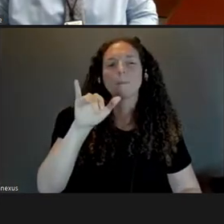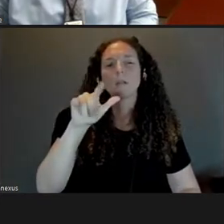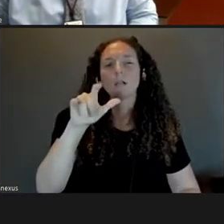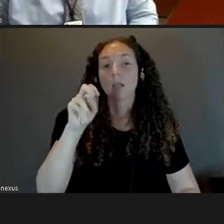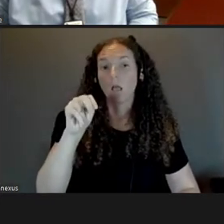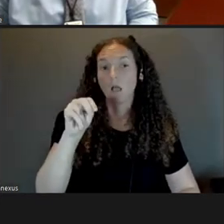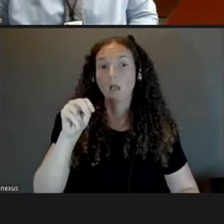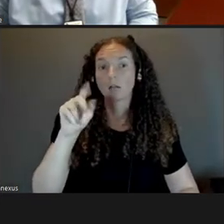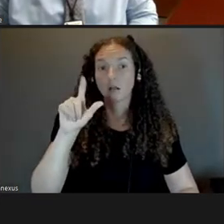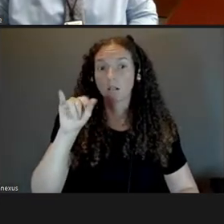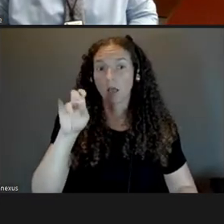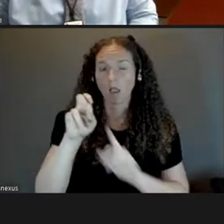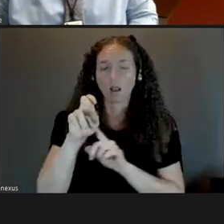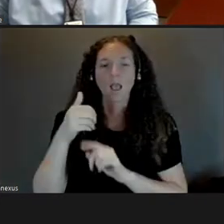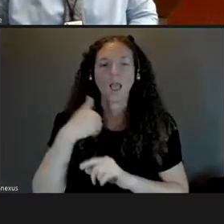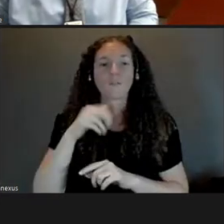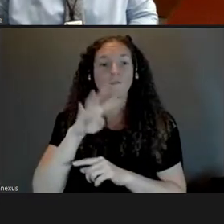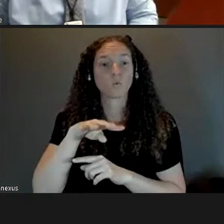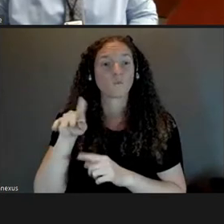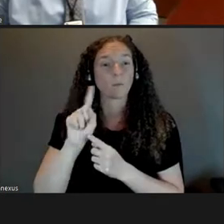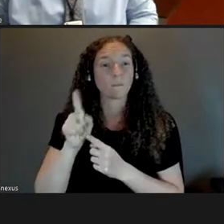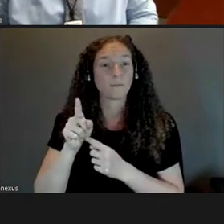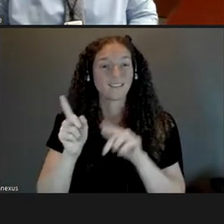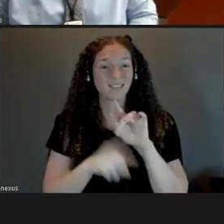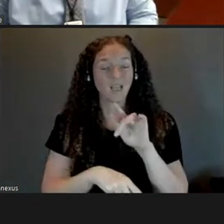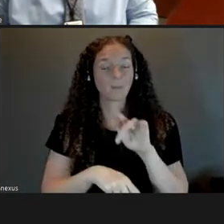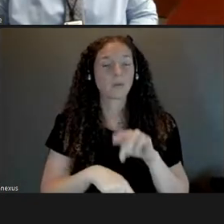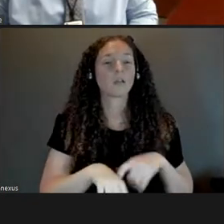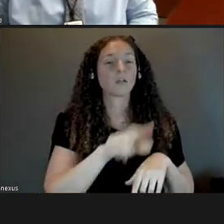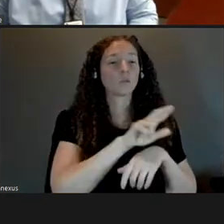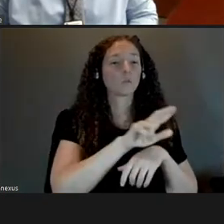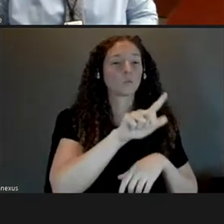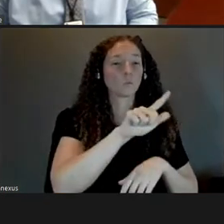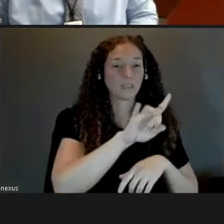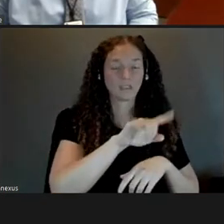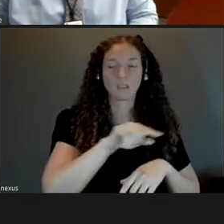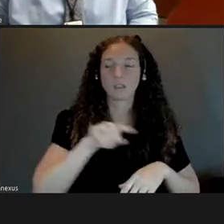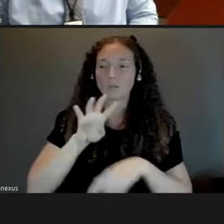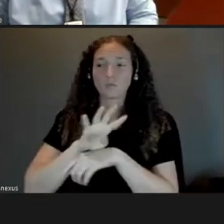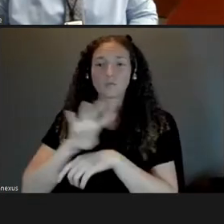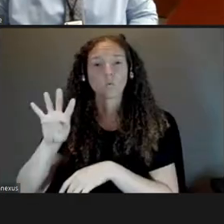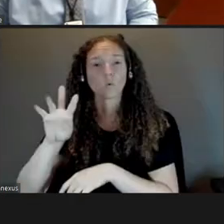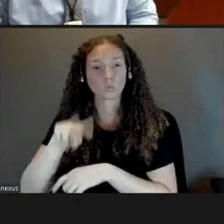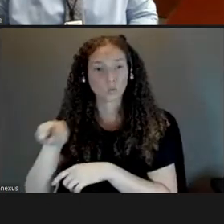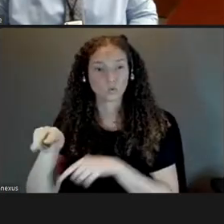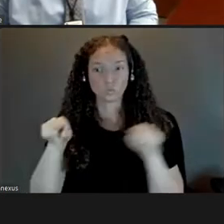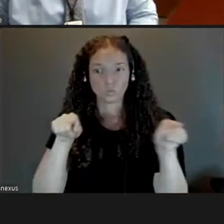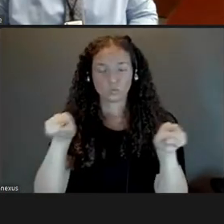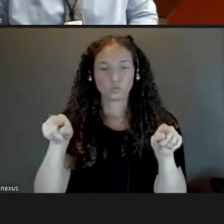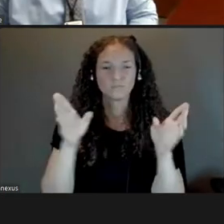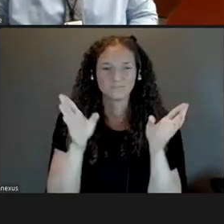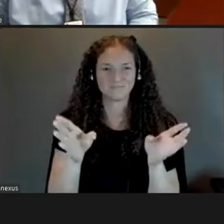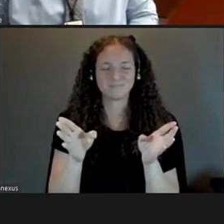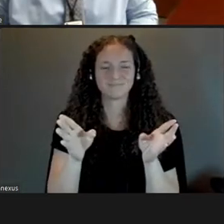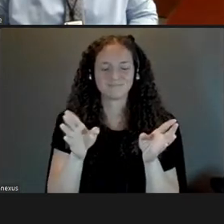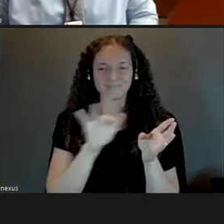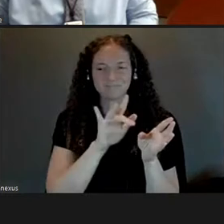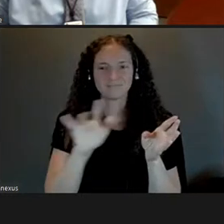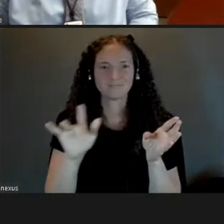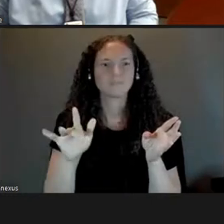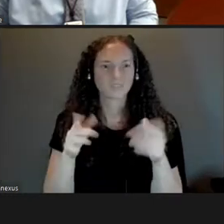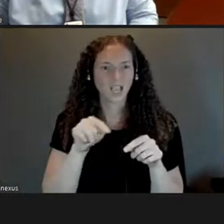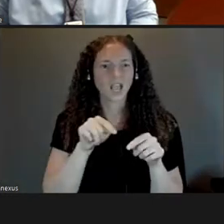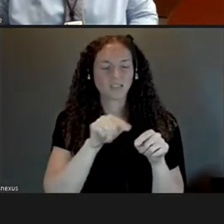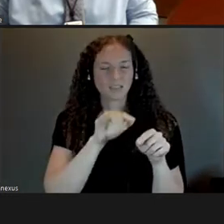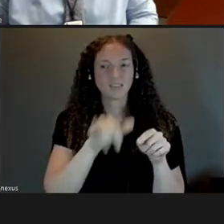gap between 3:38 and 4:22 p.m. that runs to towns such as Copaig